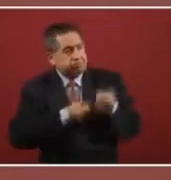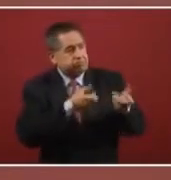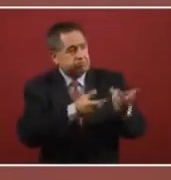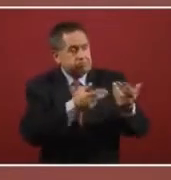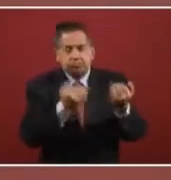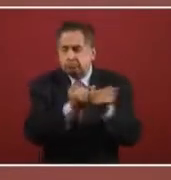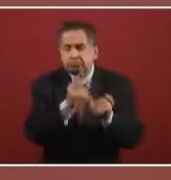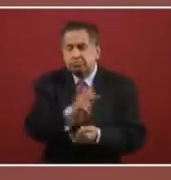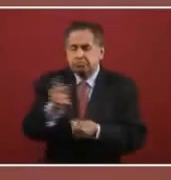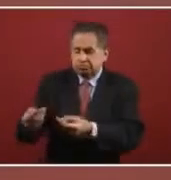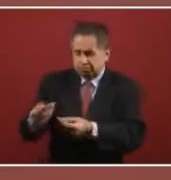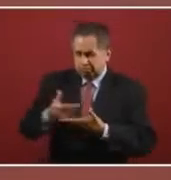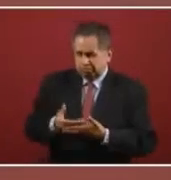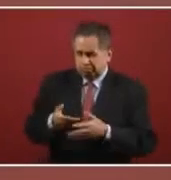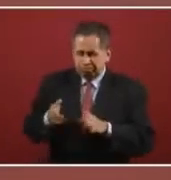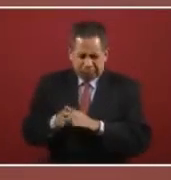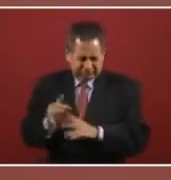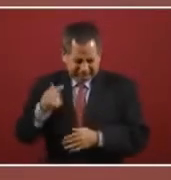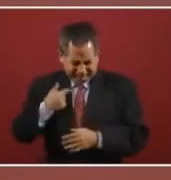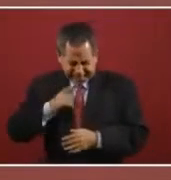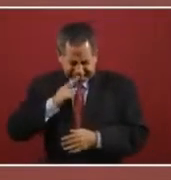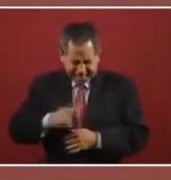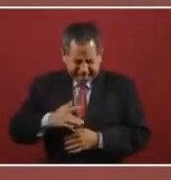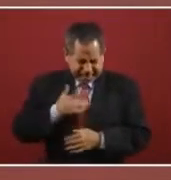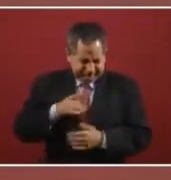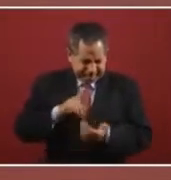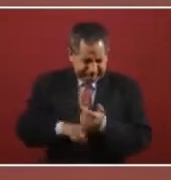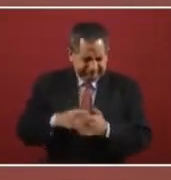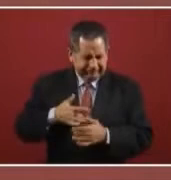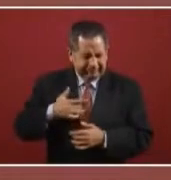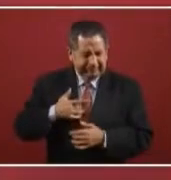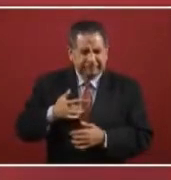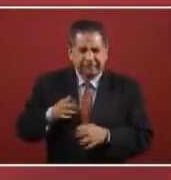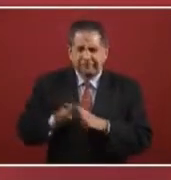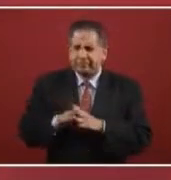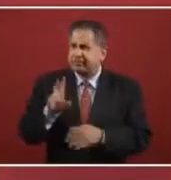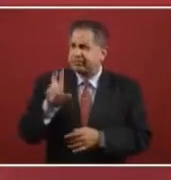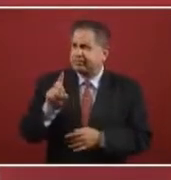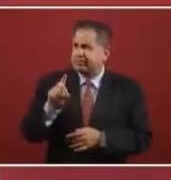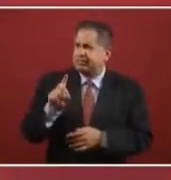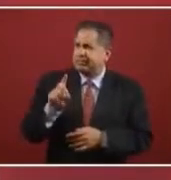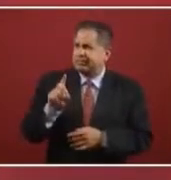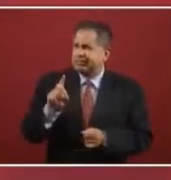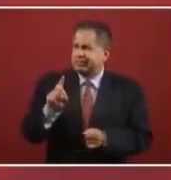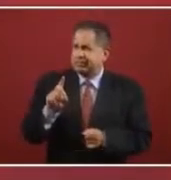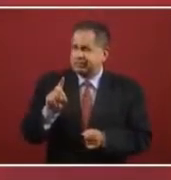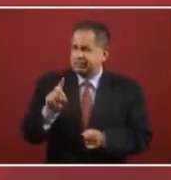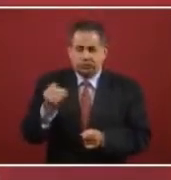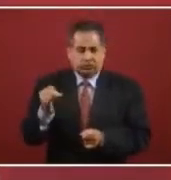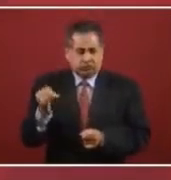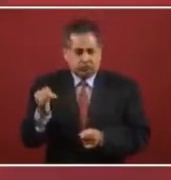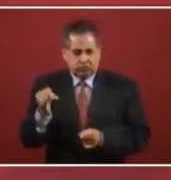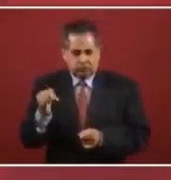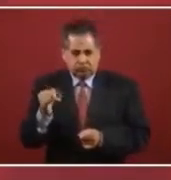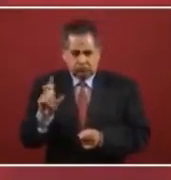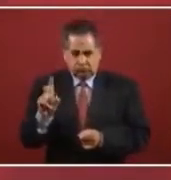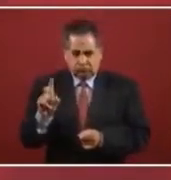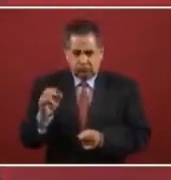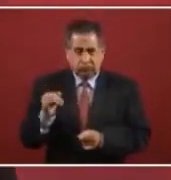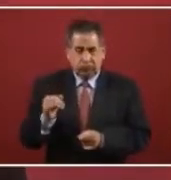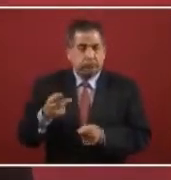to the president. And we've attended, as according to, as of the 30th of